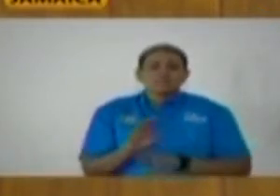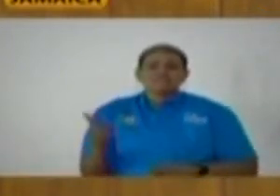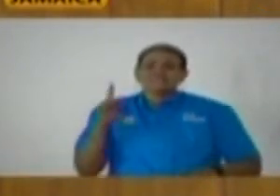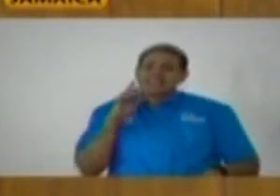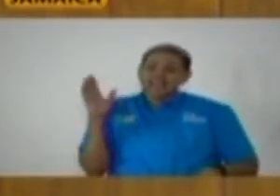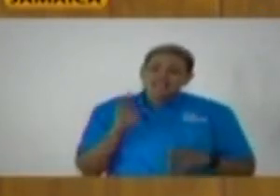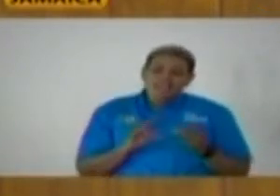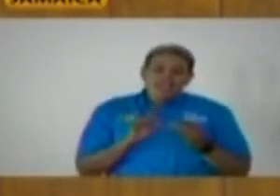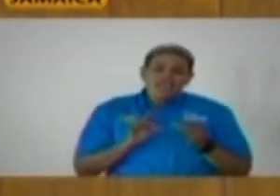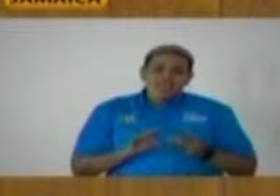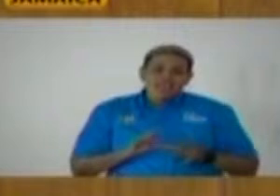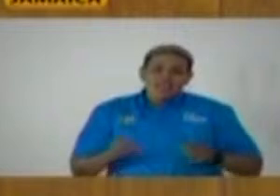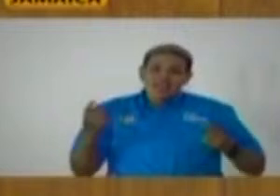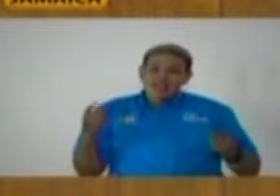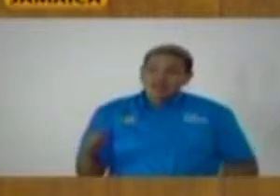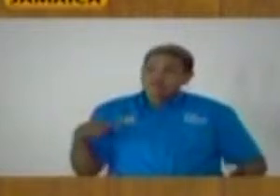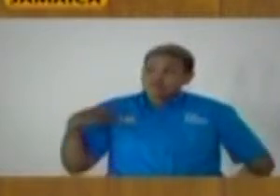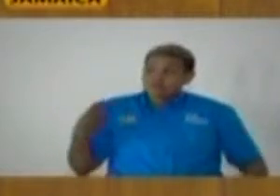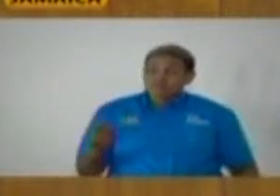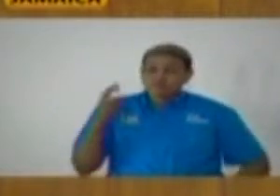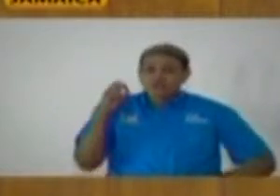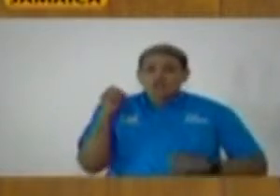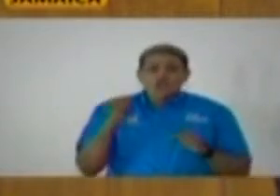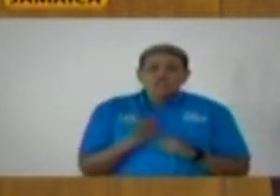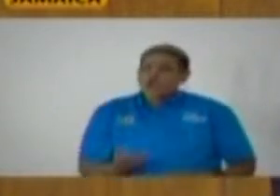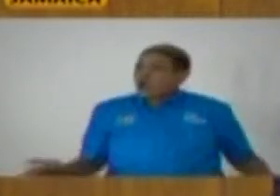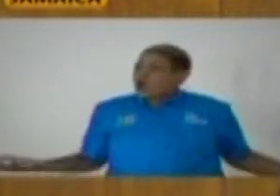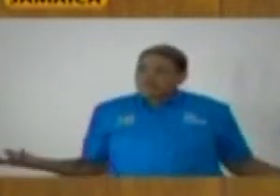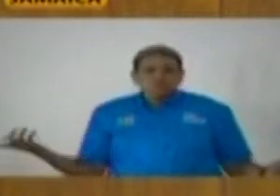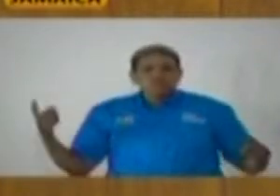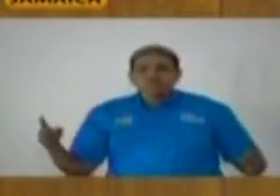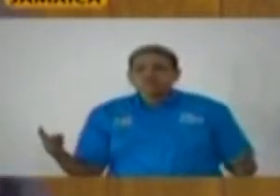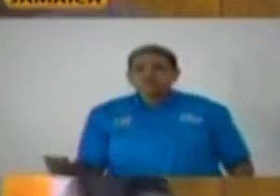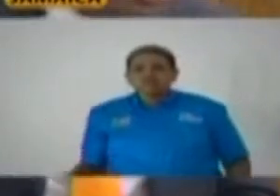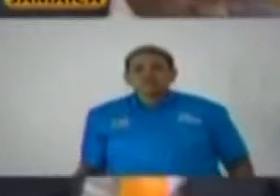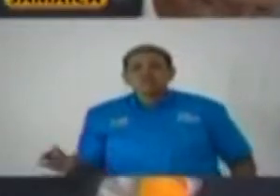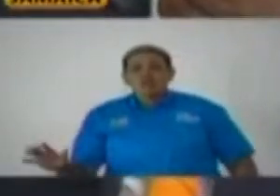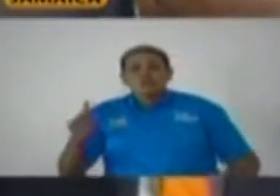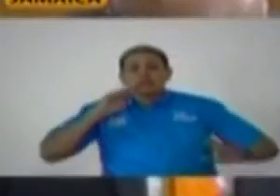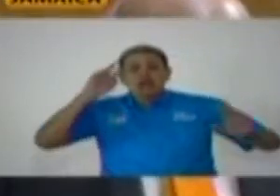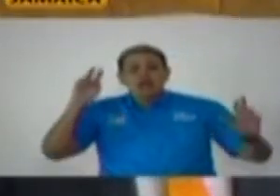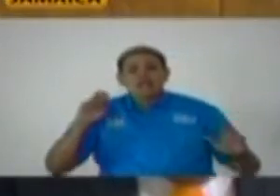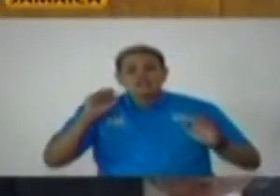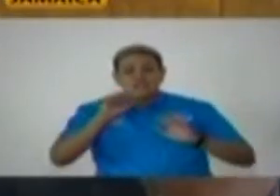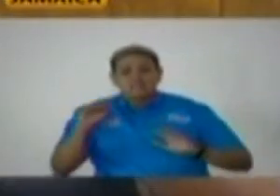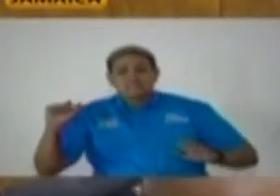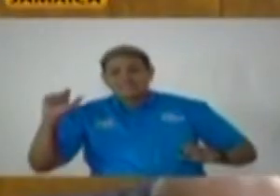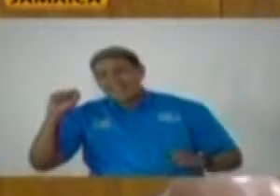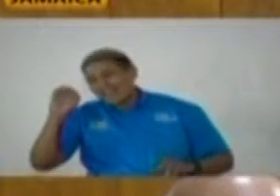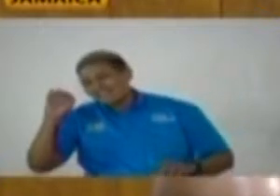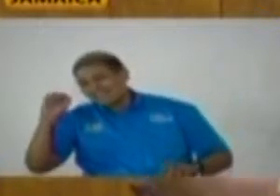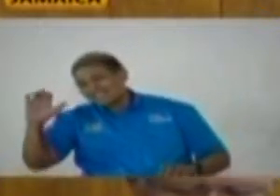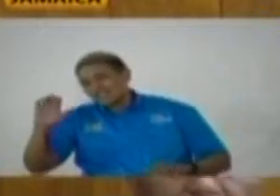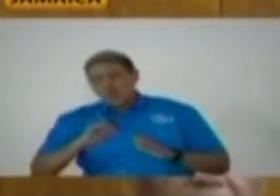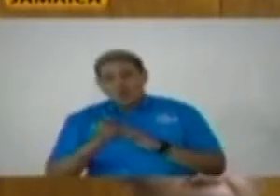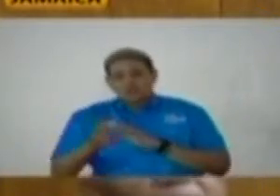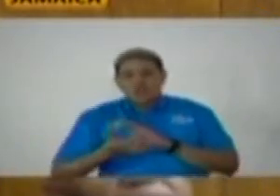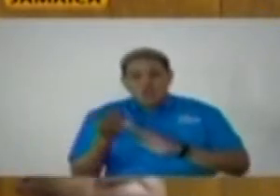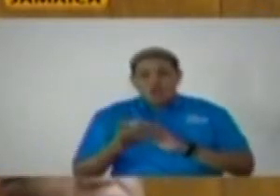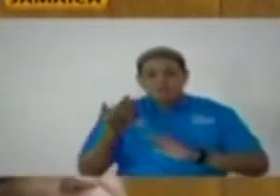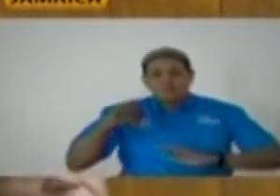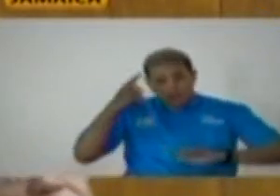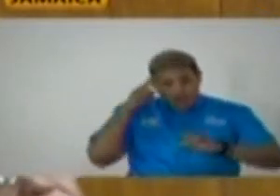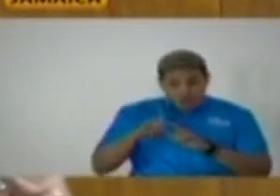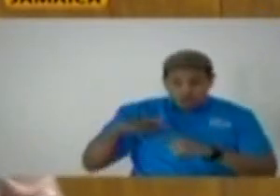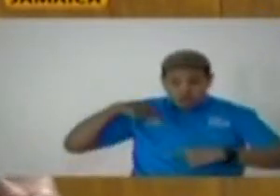pains to say it has happened over 13 years, right? And there are clearly issues about how the FSC operated. We agree on